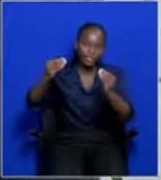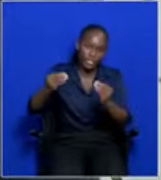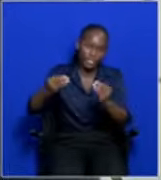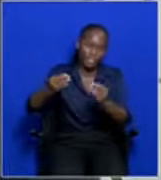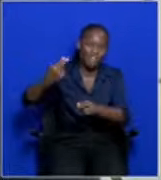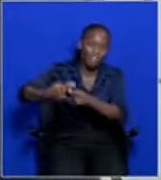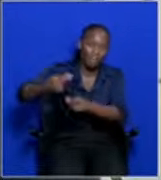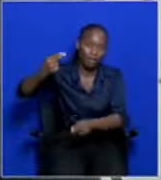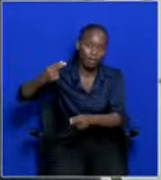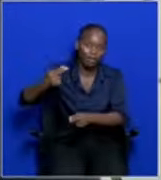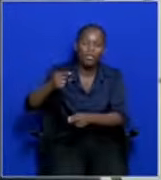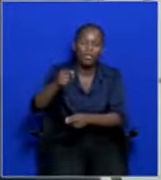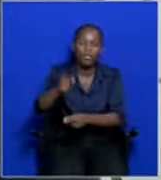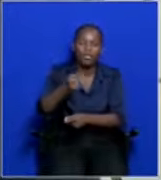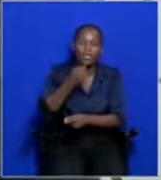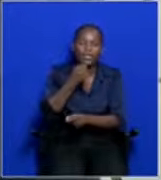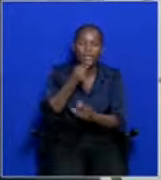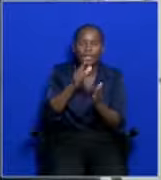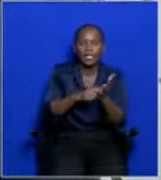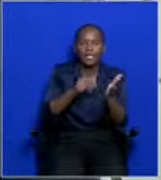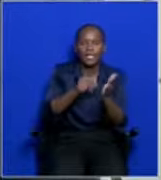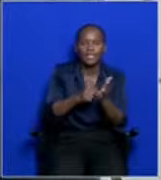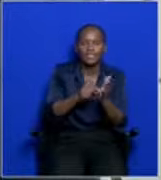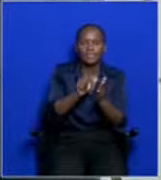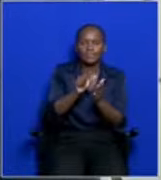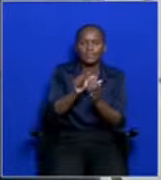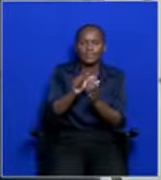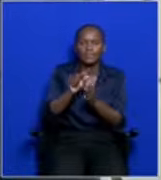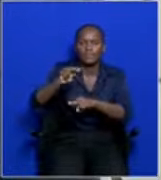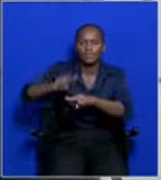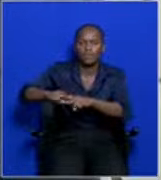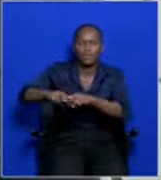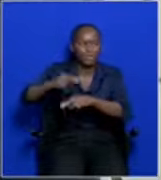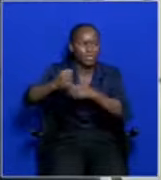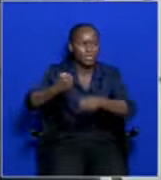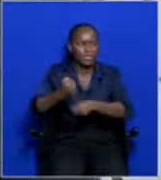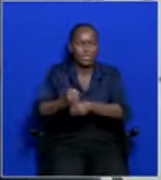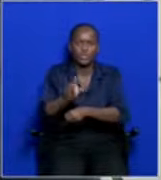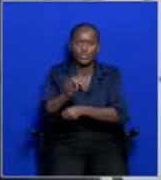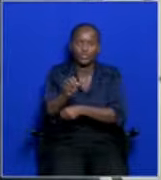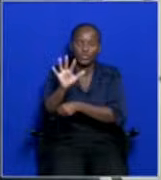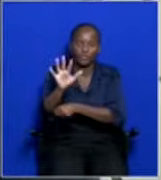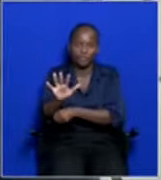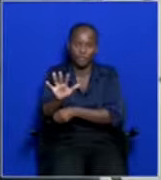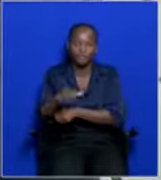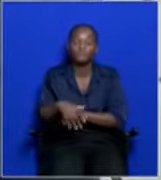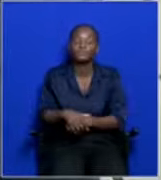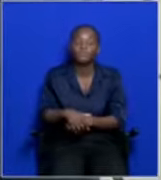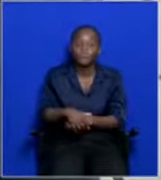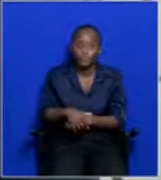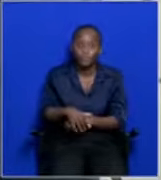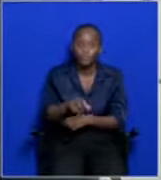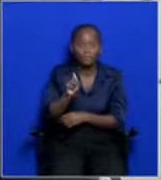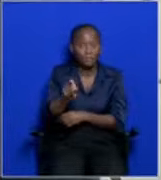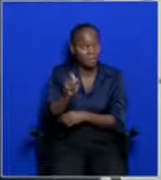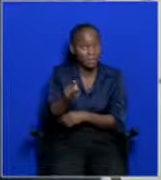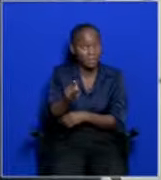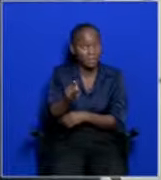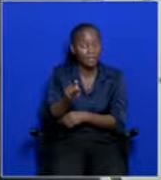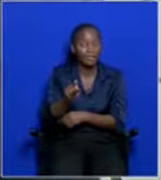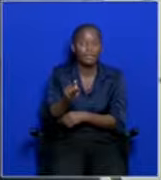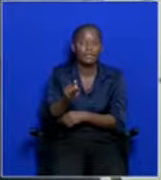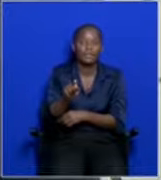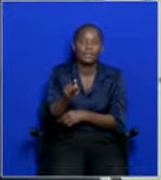2025. Subsequently, and on 18 March 2025, the matter was provisionally